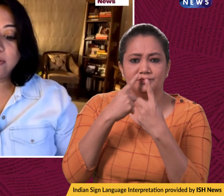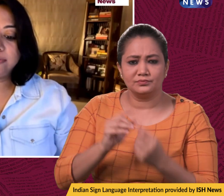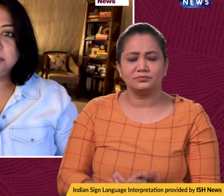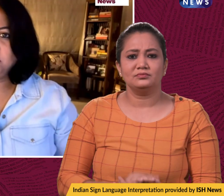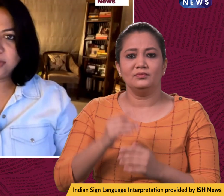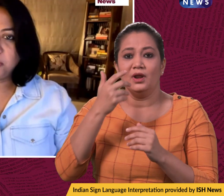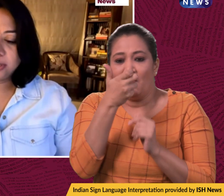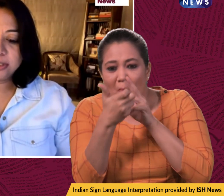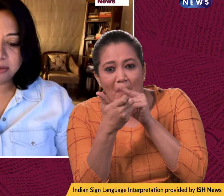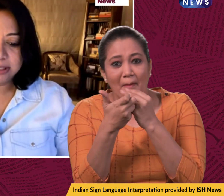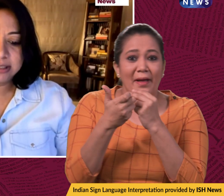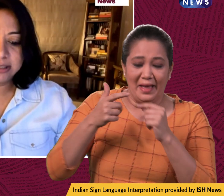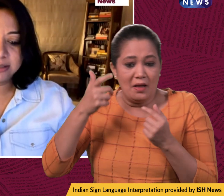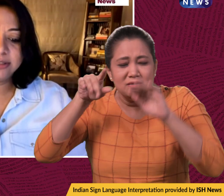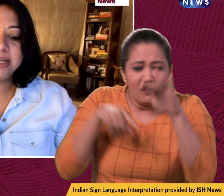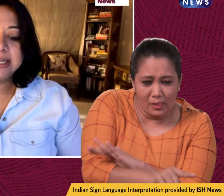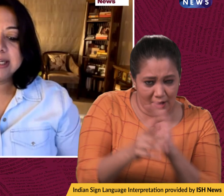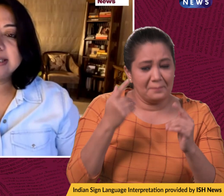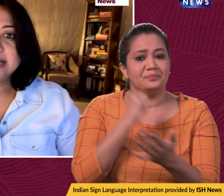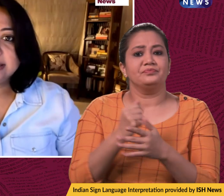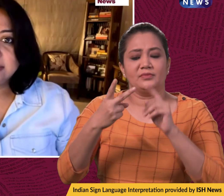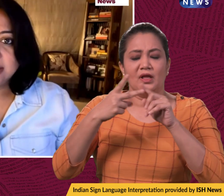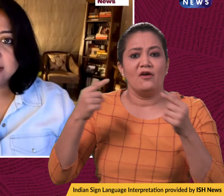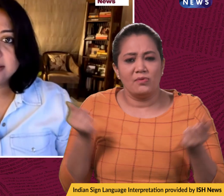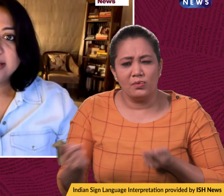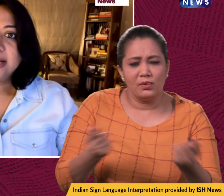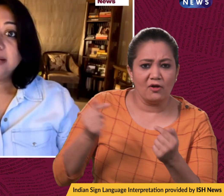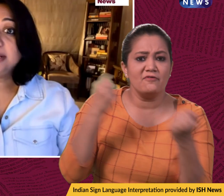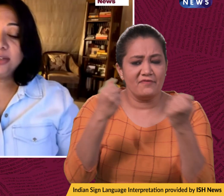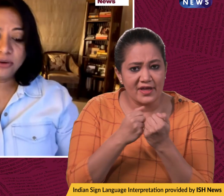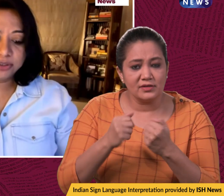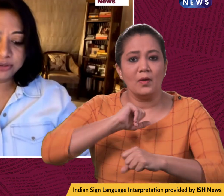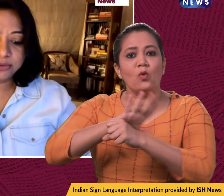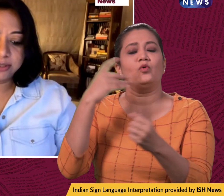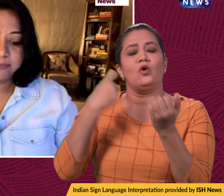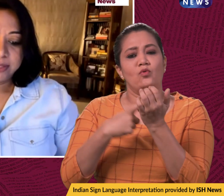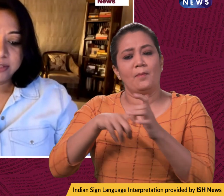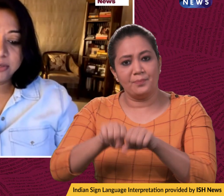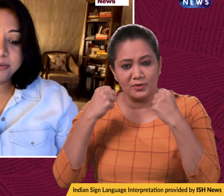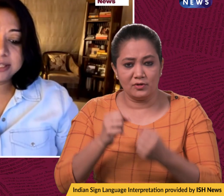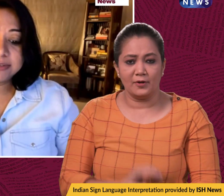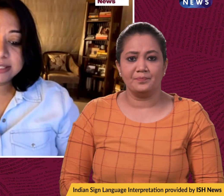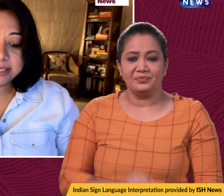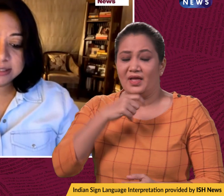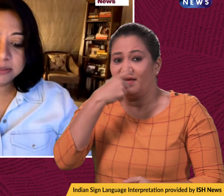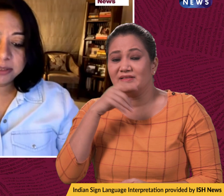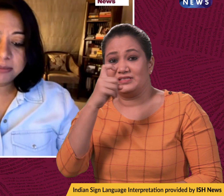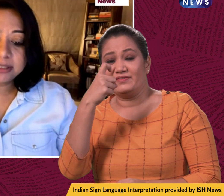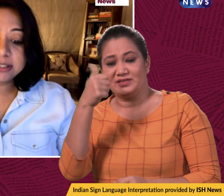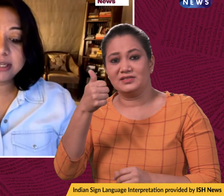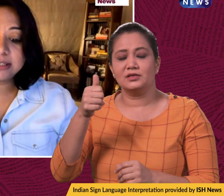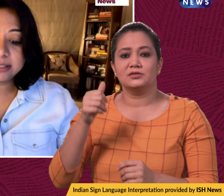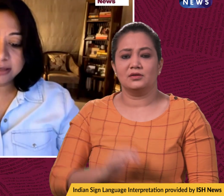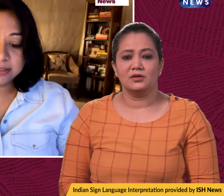accused of importing walkie-talkies in the country, inciting violence and breaking COVID rules. Suu Kyi, is 76, was